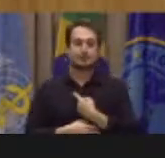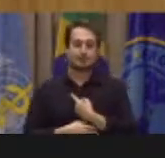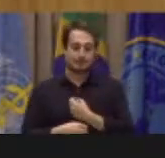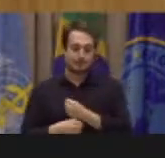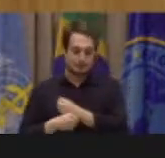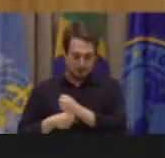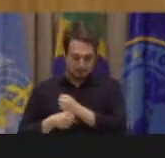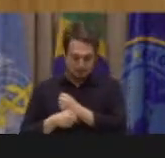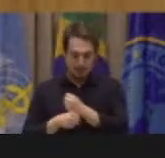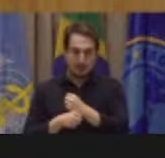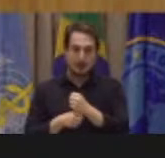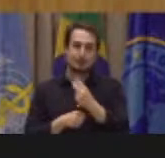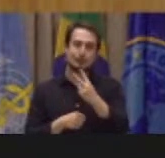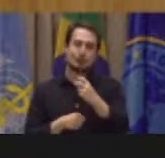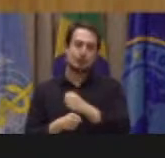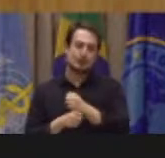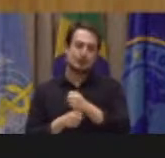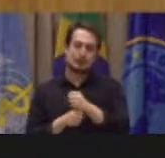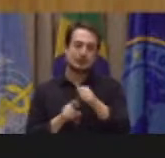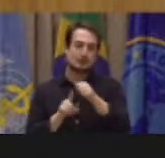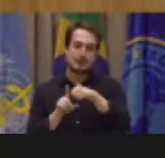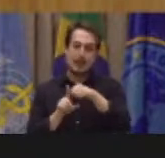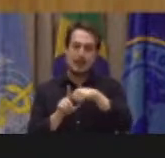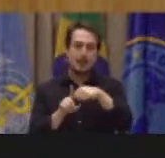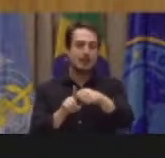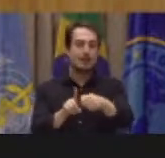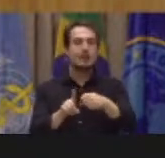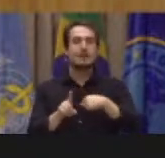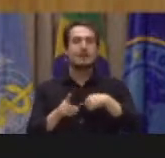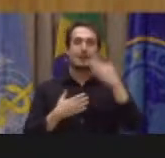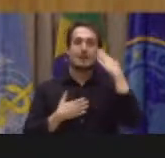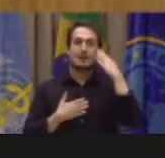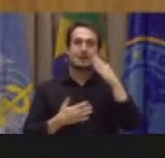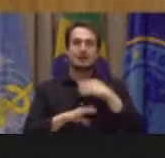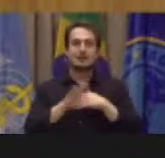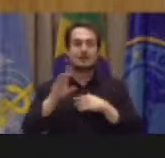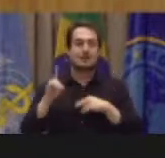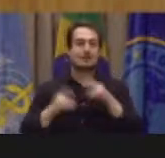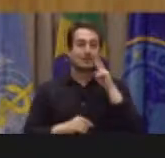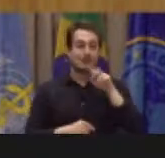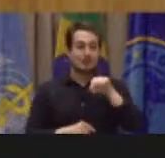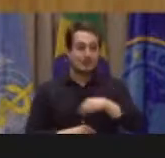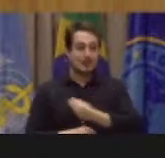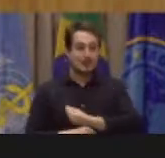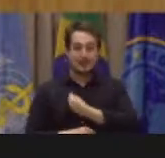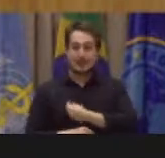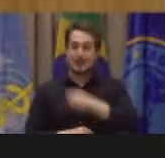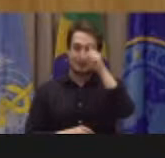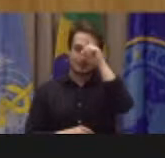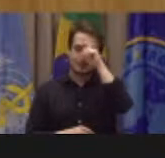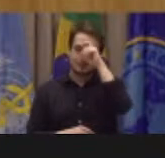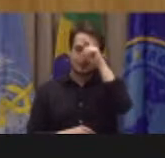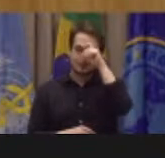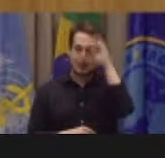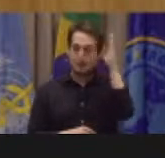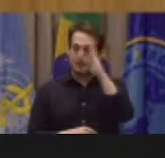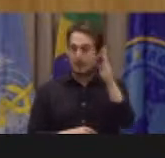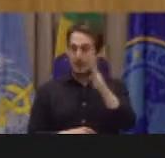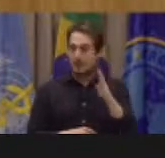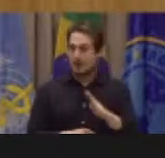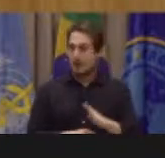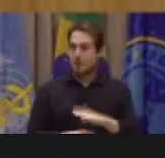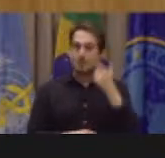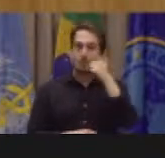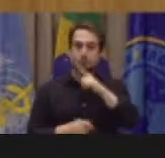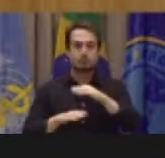feeling. After these years and this gratifying experience, we can see how